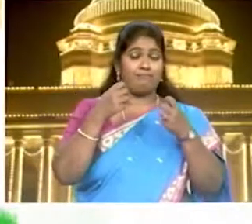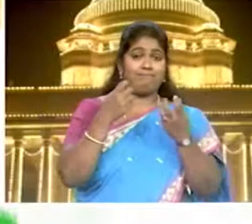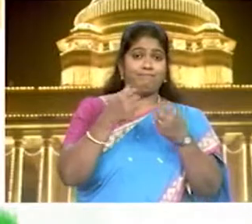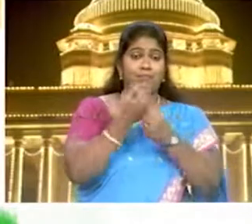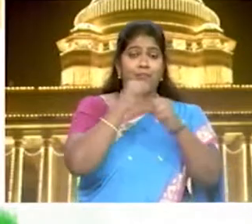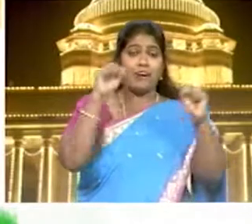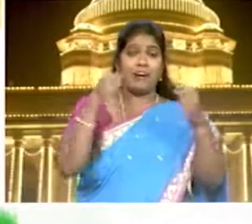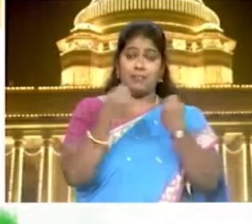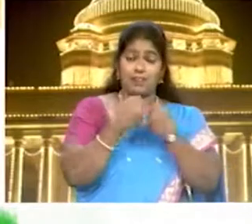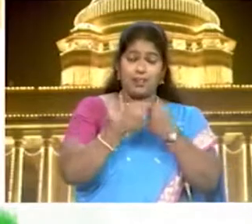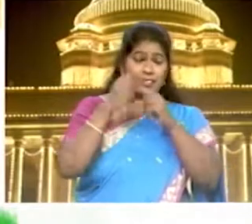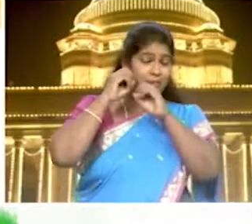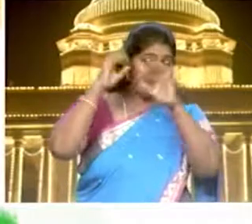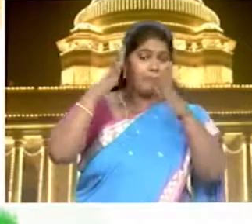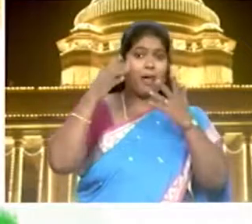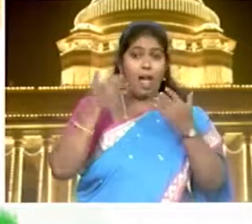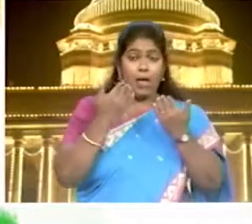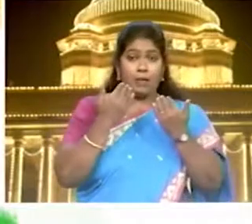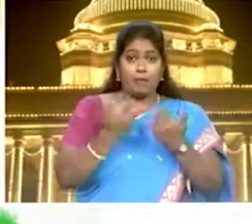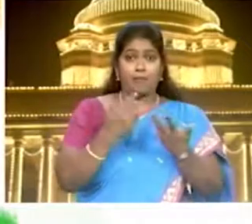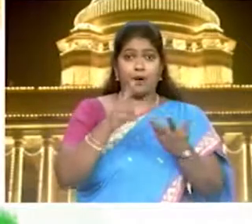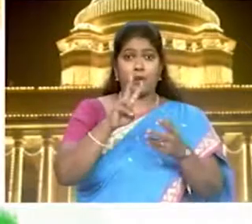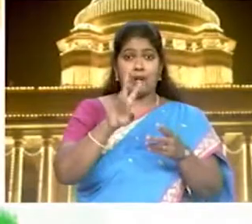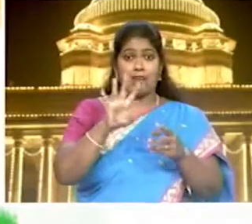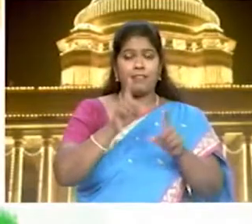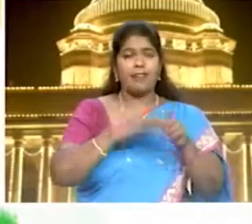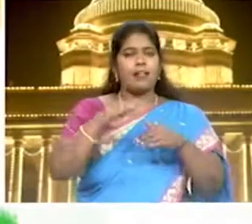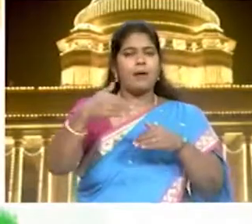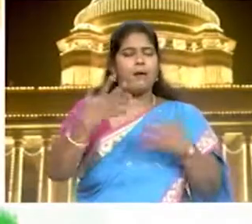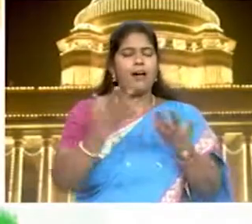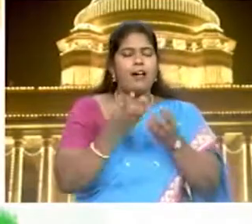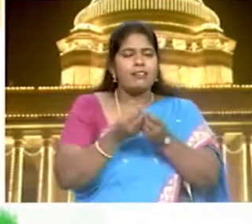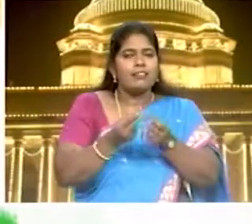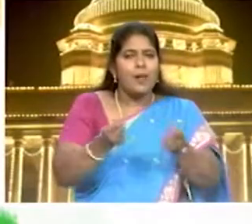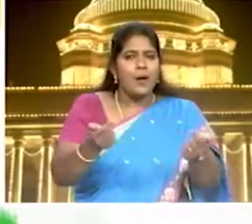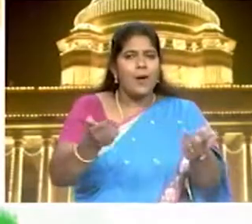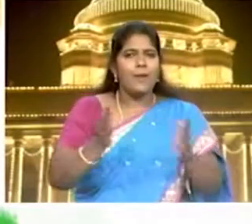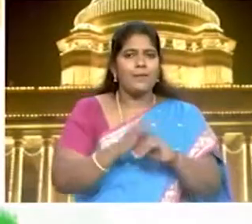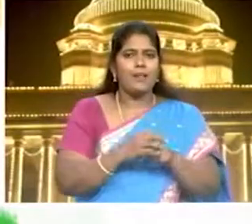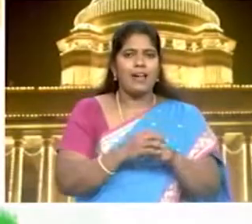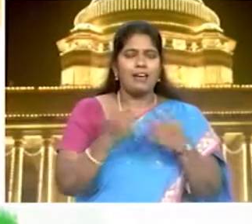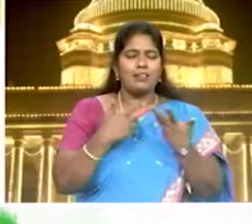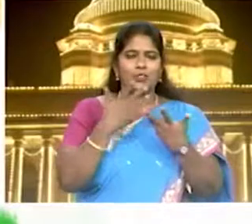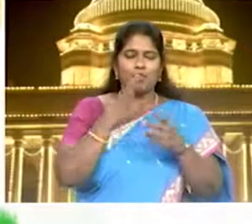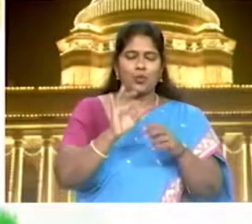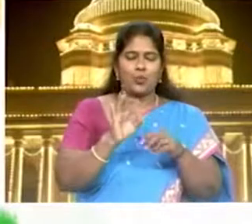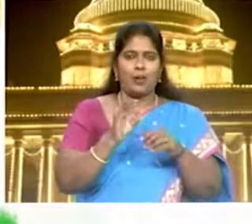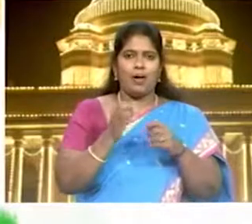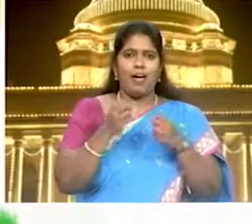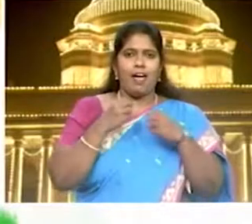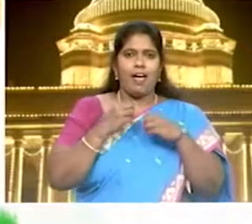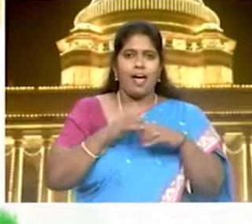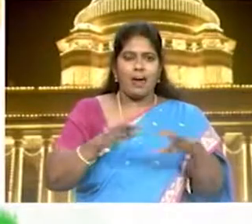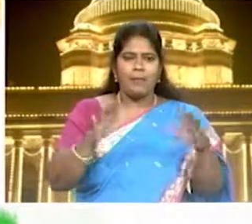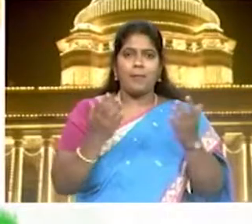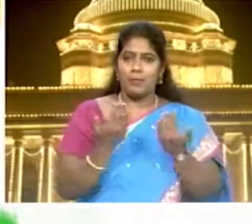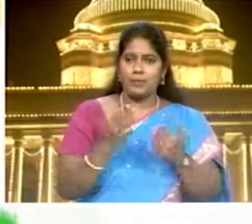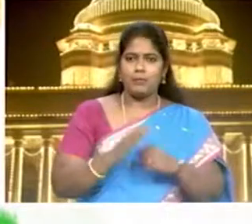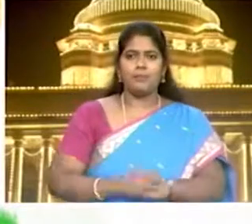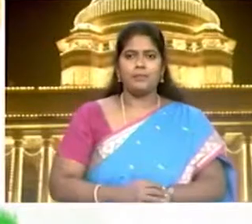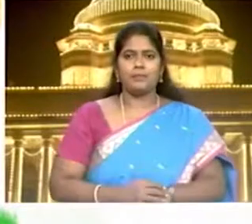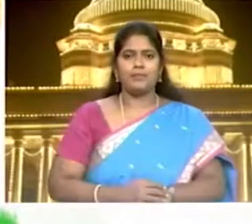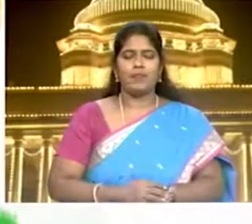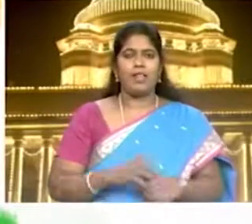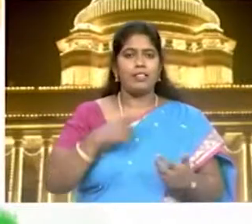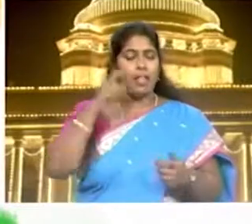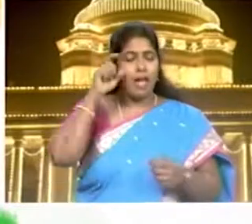a concrete shape to the vision of those who, led by Baba Saheb Bhimrao Ambedkar, drafted the